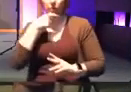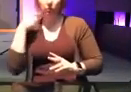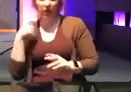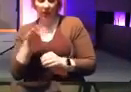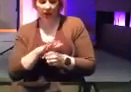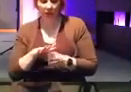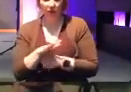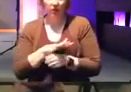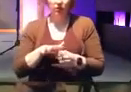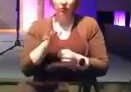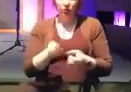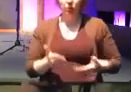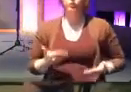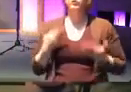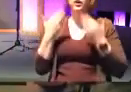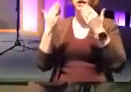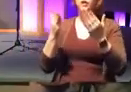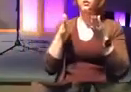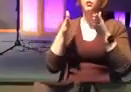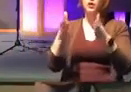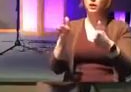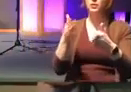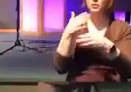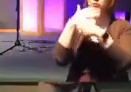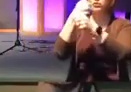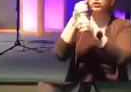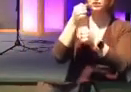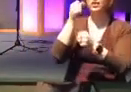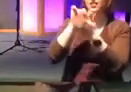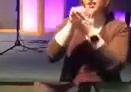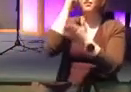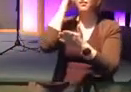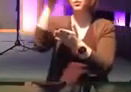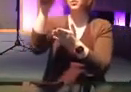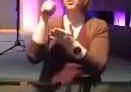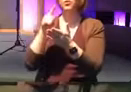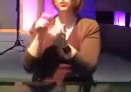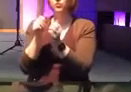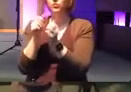Father, you provide the way. We trust you for that, Father, in Jesus' name.